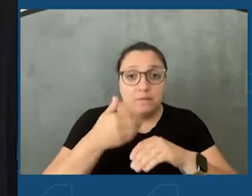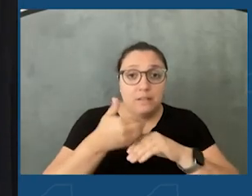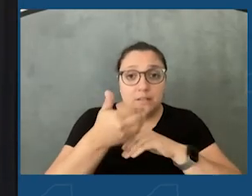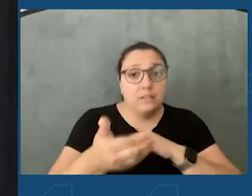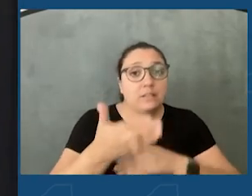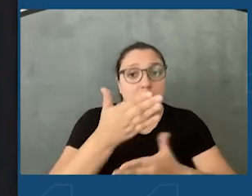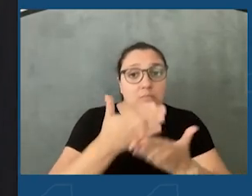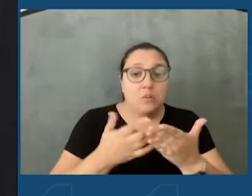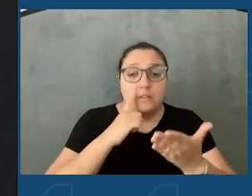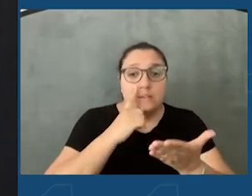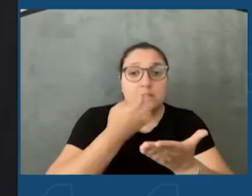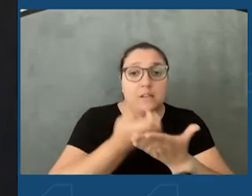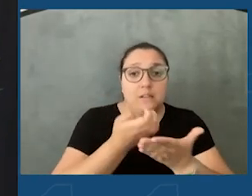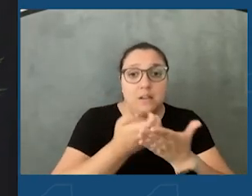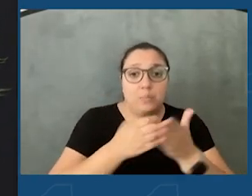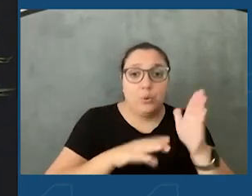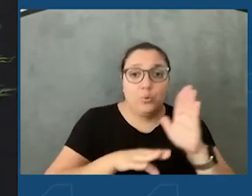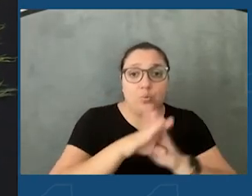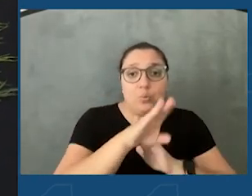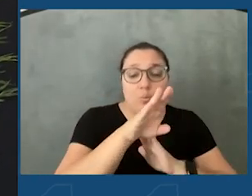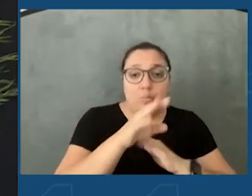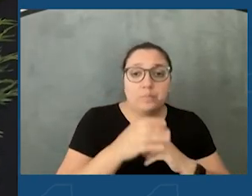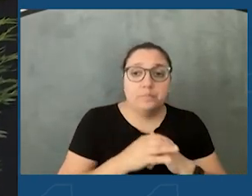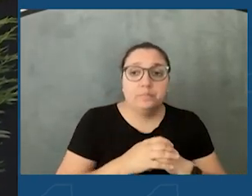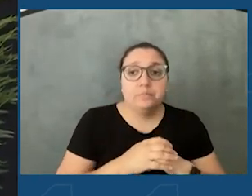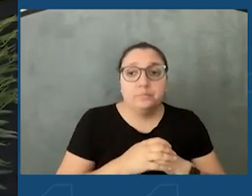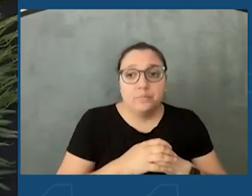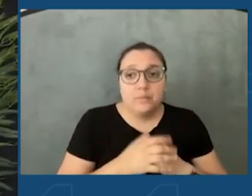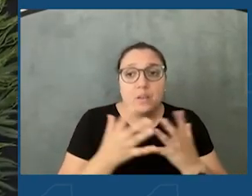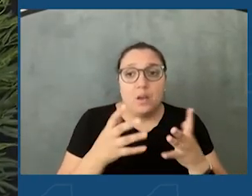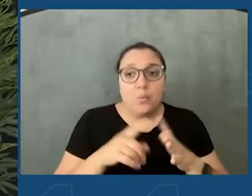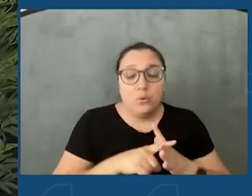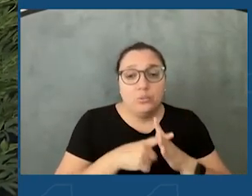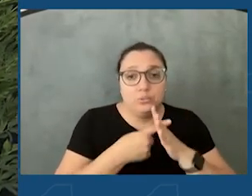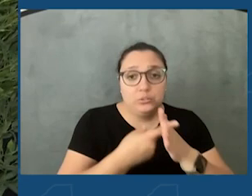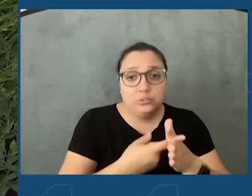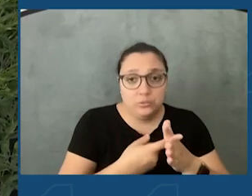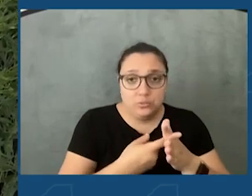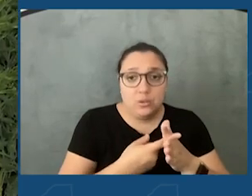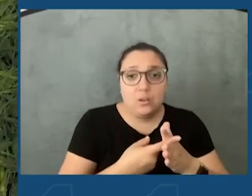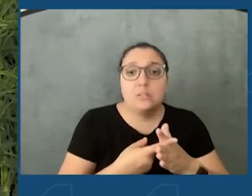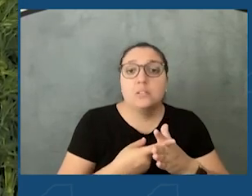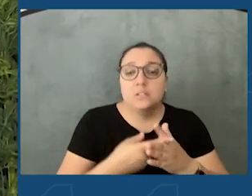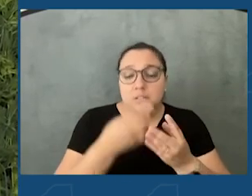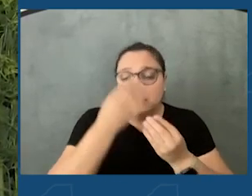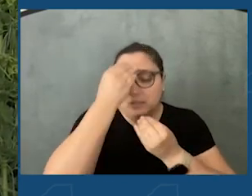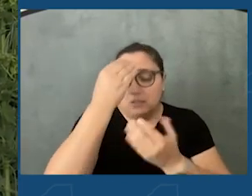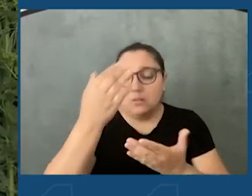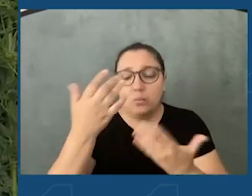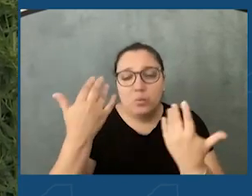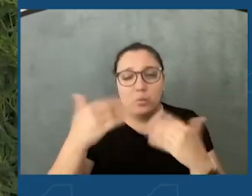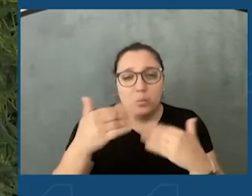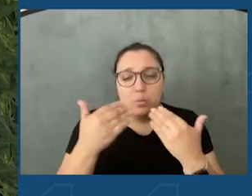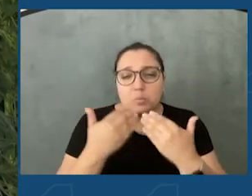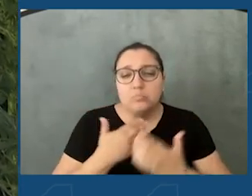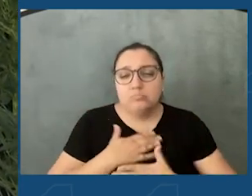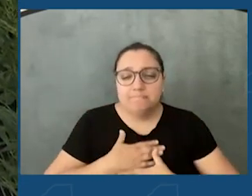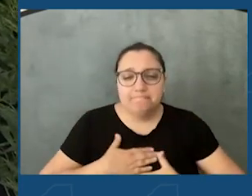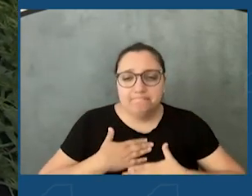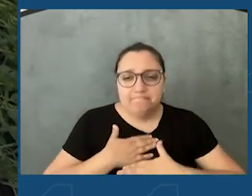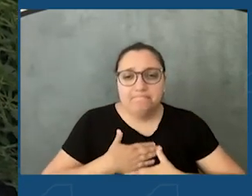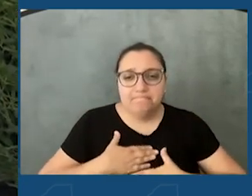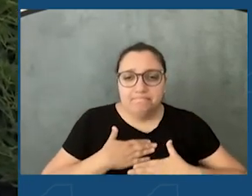growth and innovation. I'd like to begin by expressing our deepest appreciation to Governor Kathy Hochul and the Empire